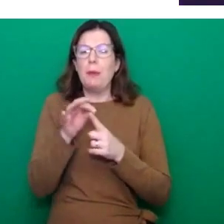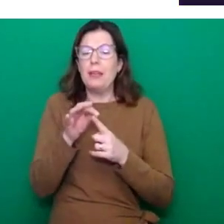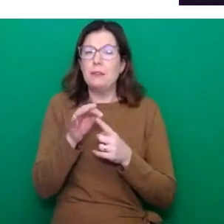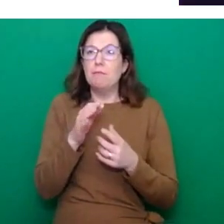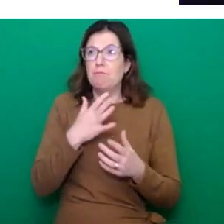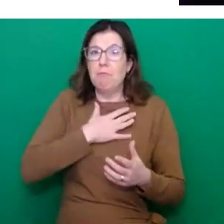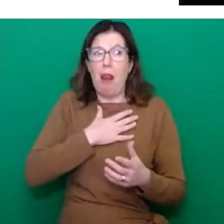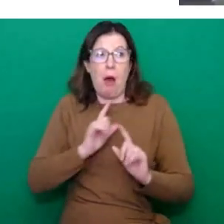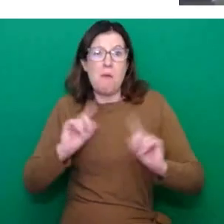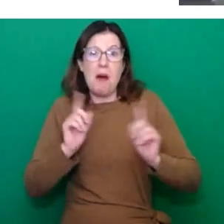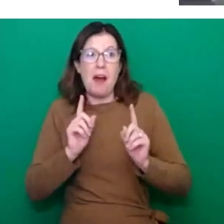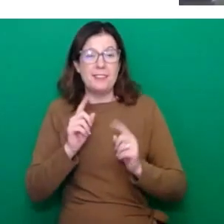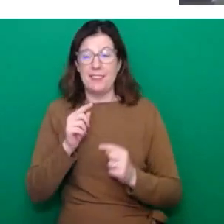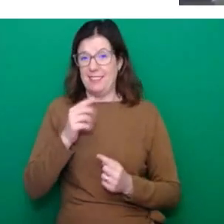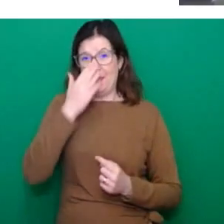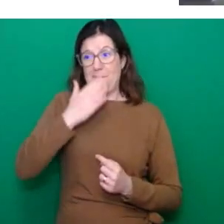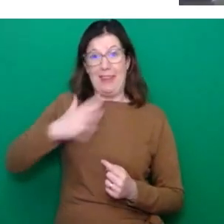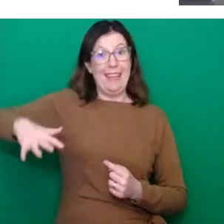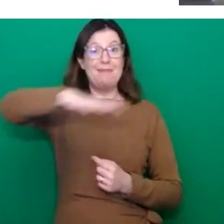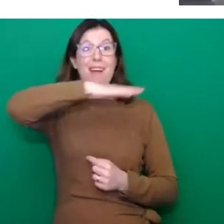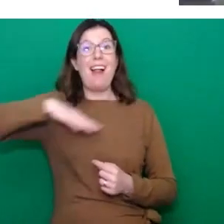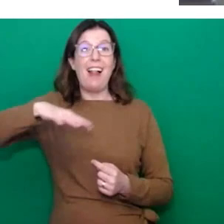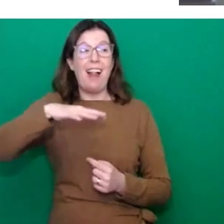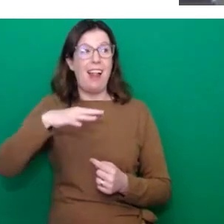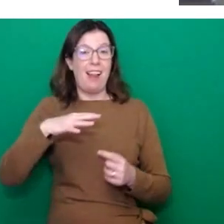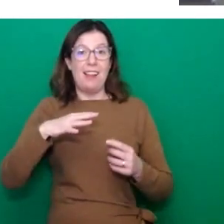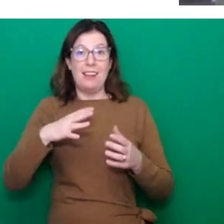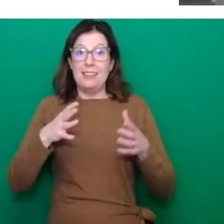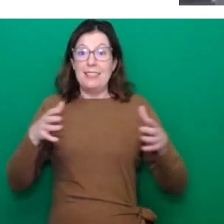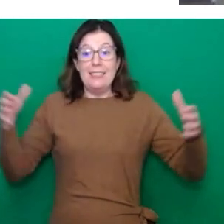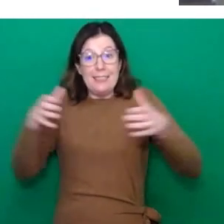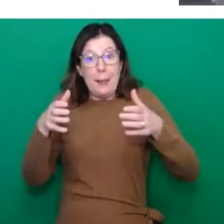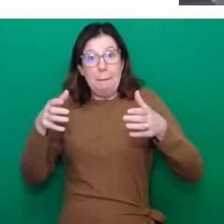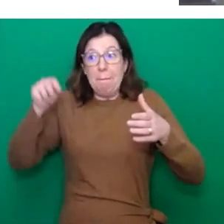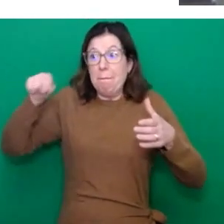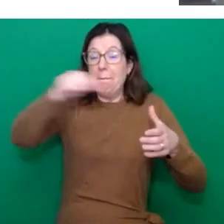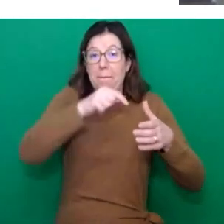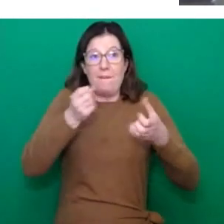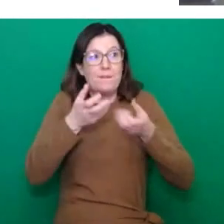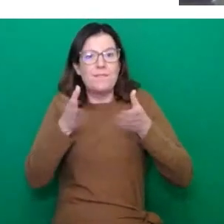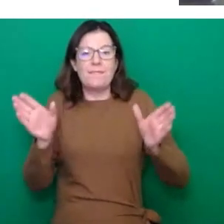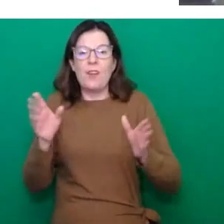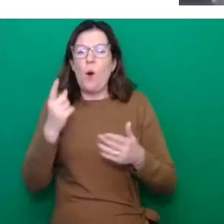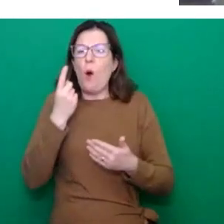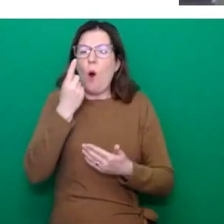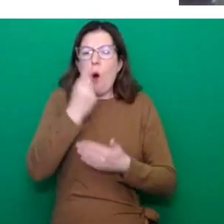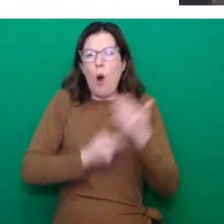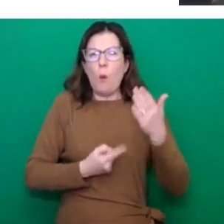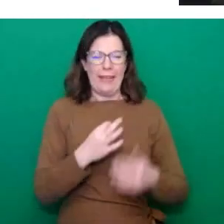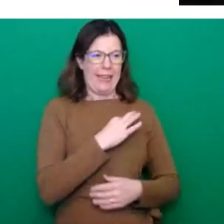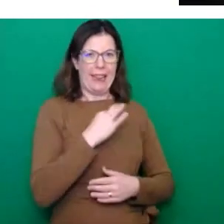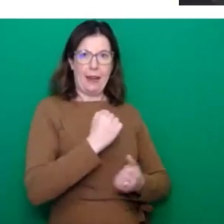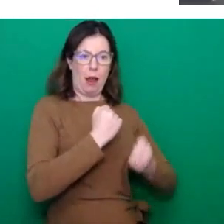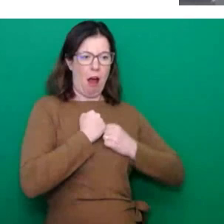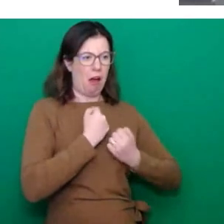got others around you. You work as part of a wider team rather than, say, having your own clinic, just you on your